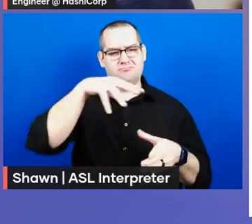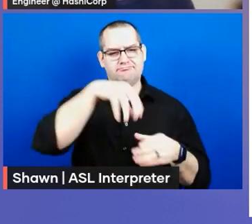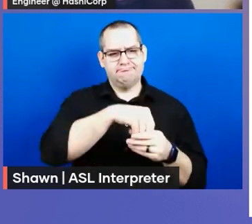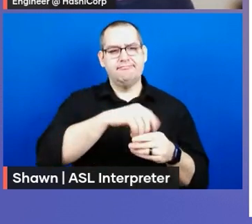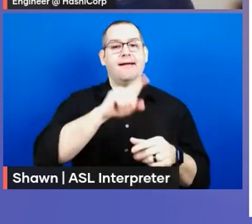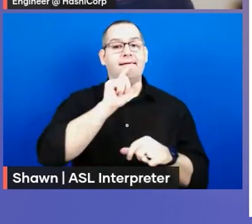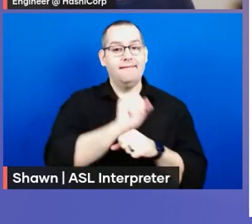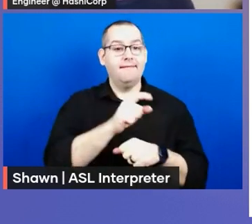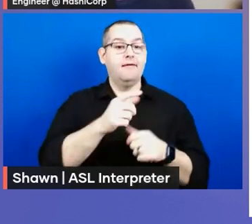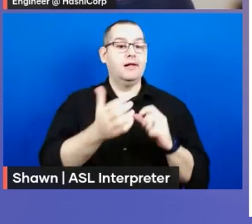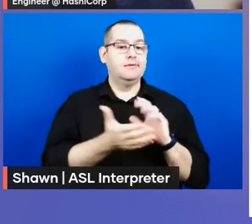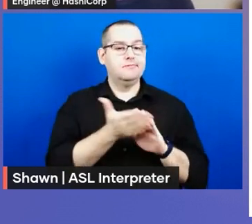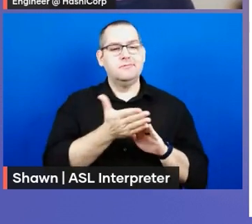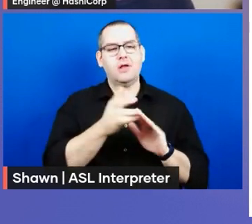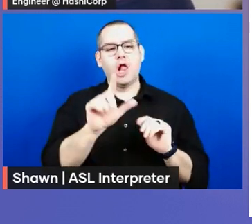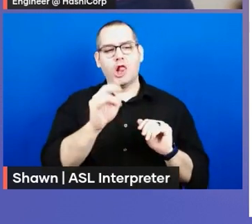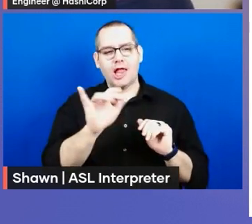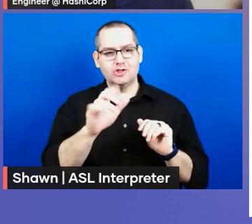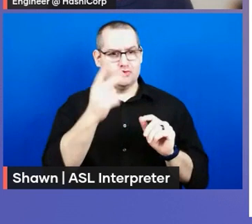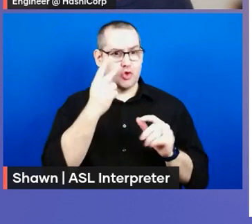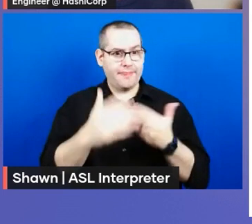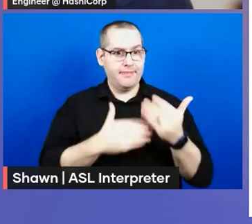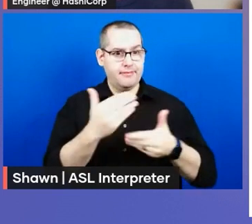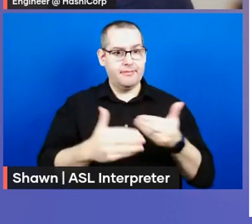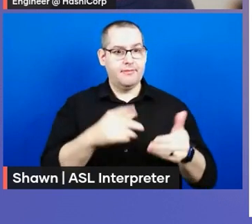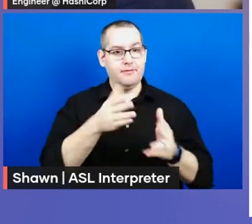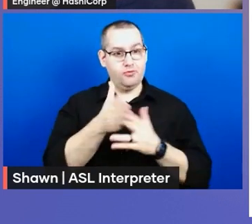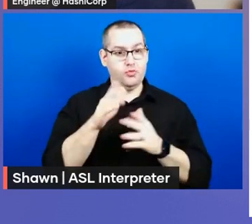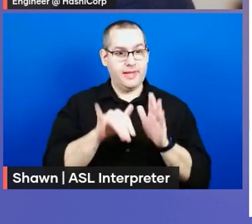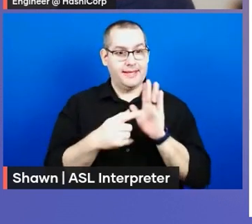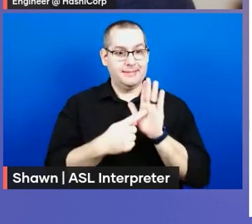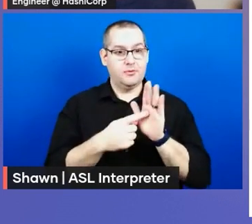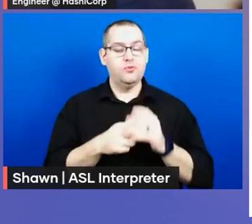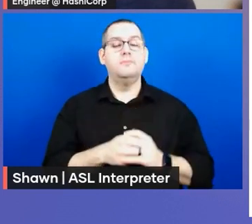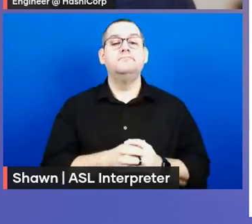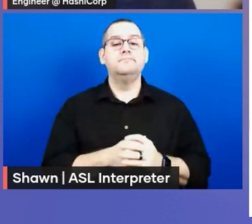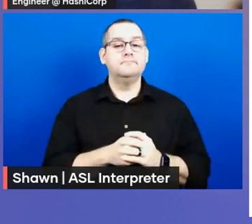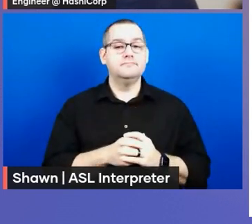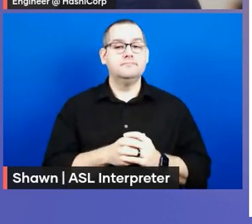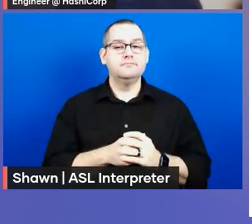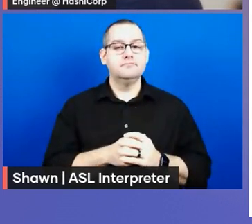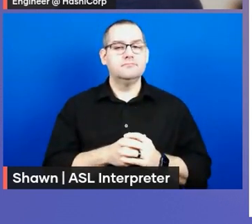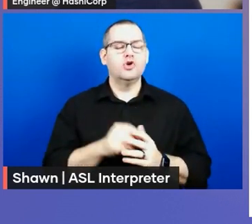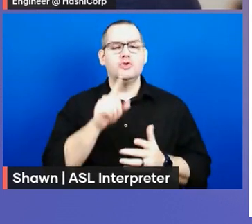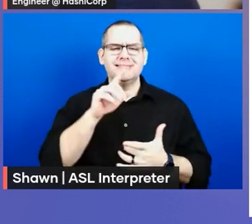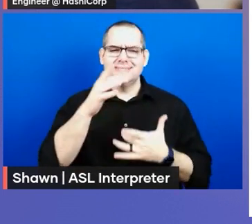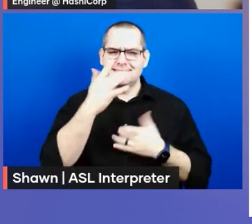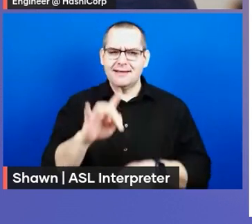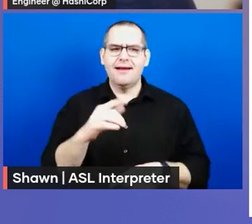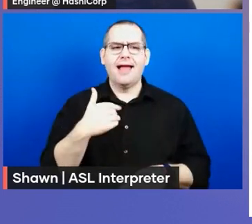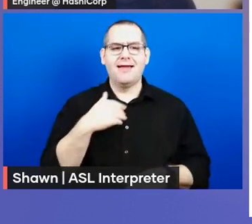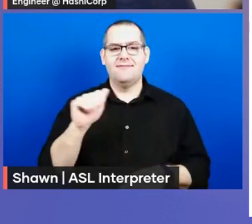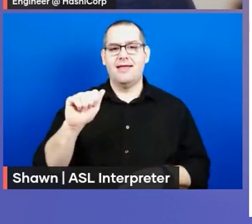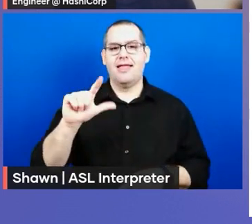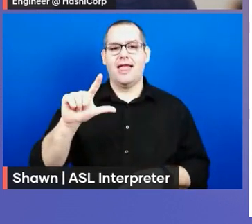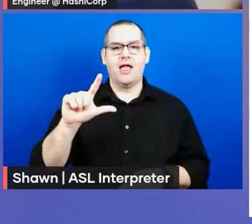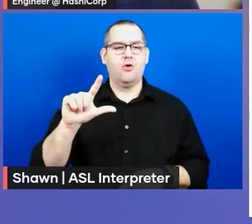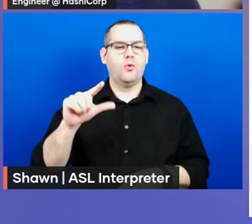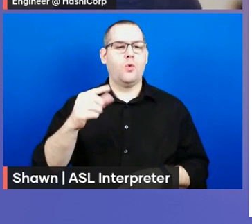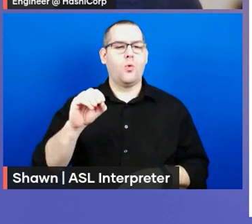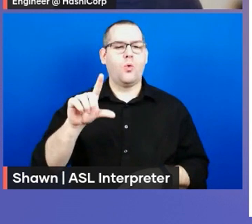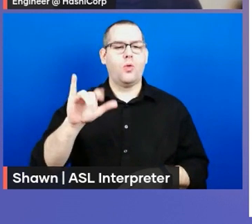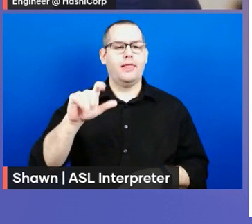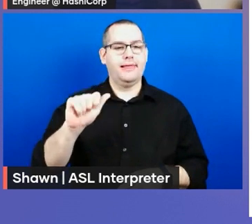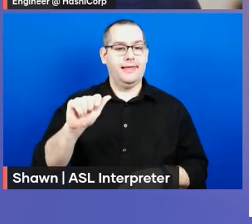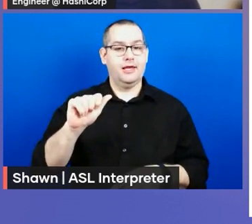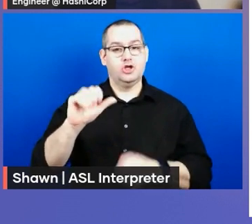actual logic for everything you saw there during the demo. Kind of interesting, we have an Algolia search proxy because